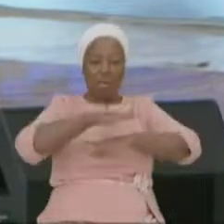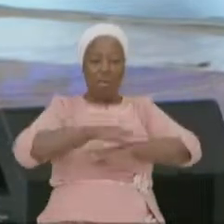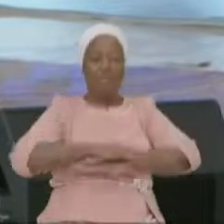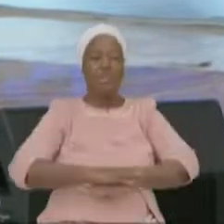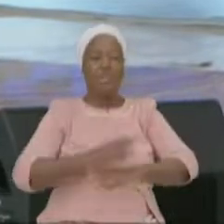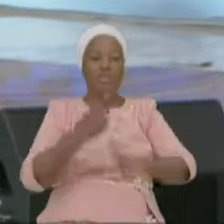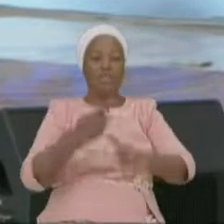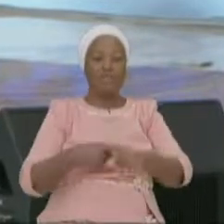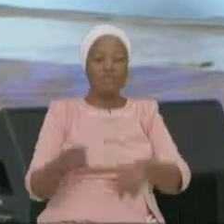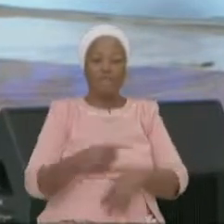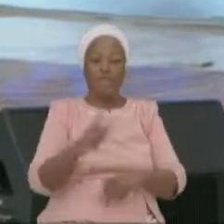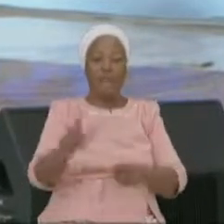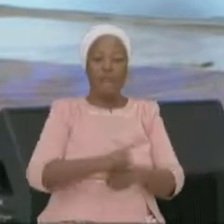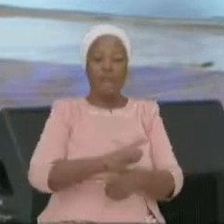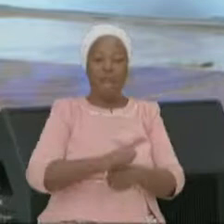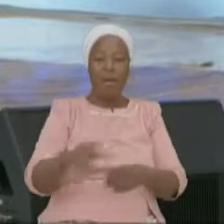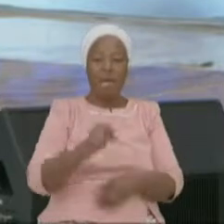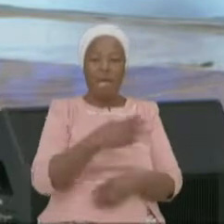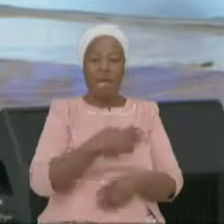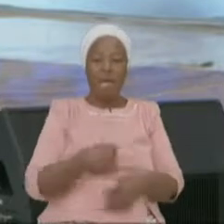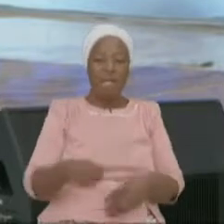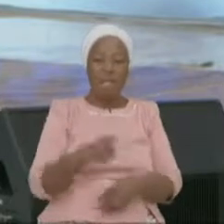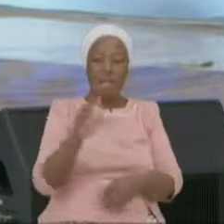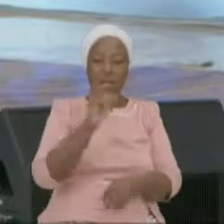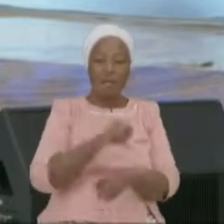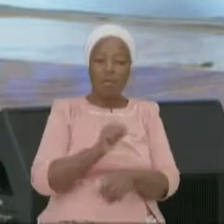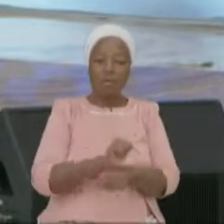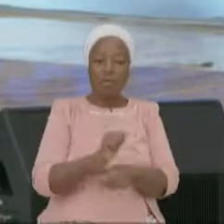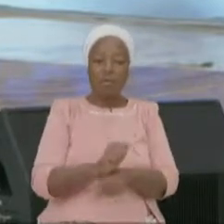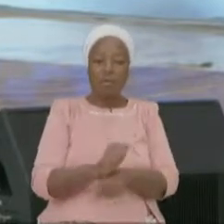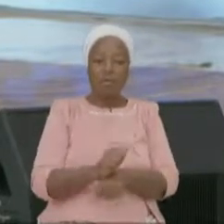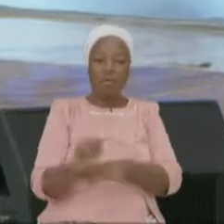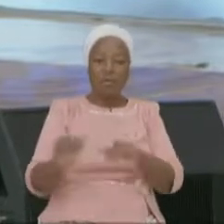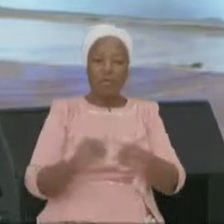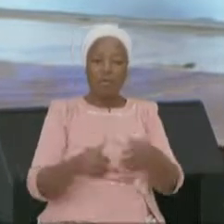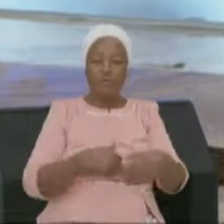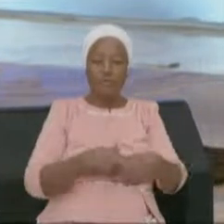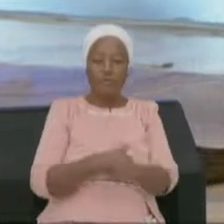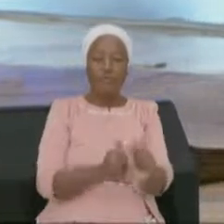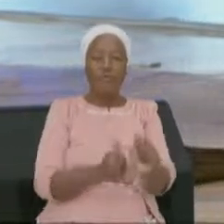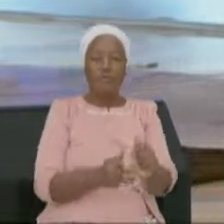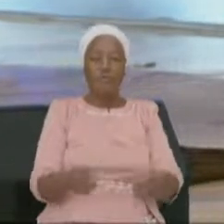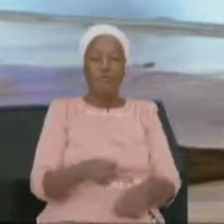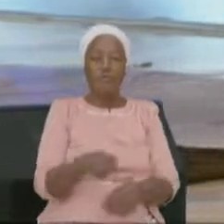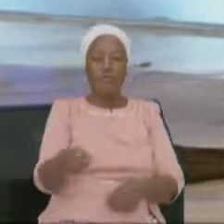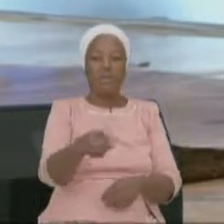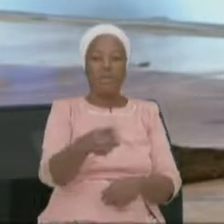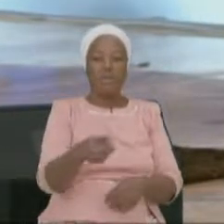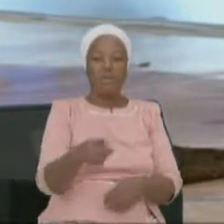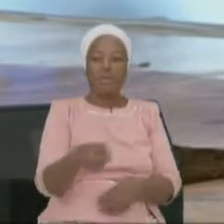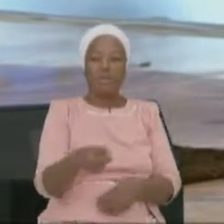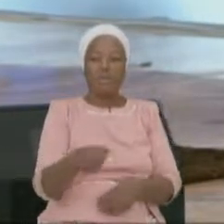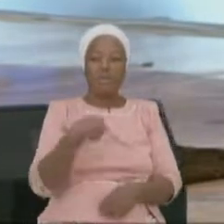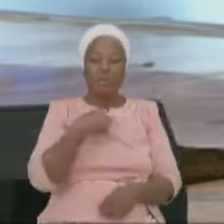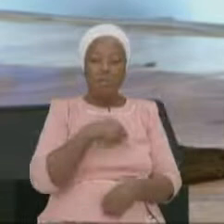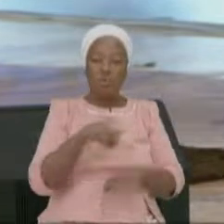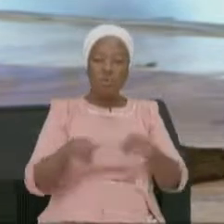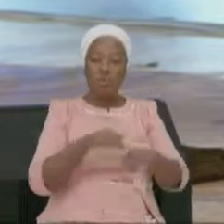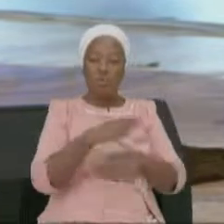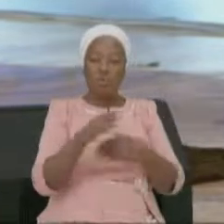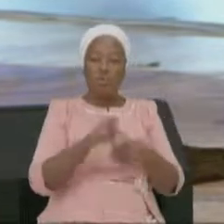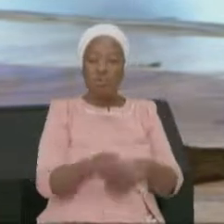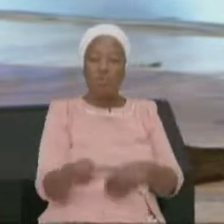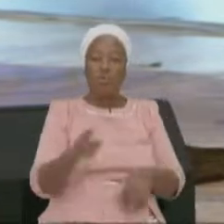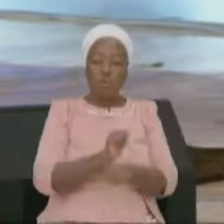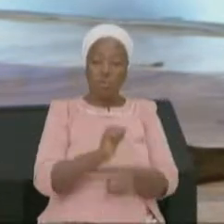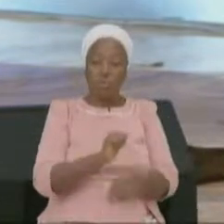from their labors, and their works do follow them. We do those works